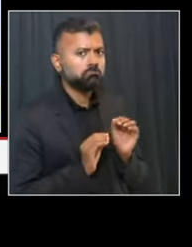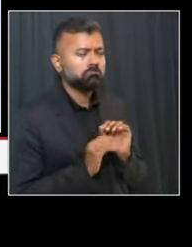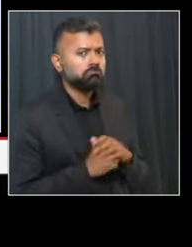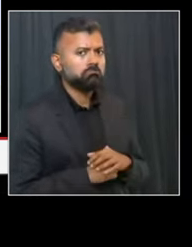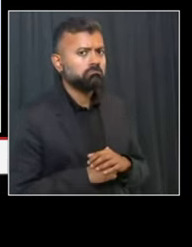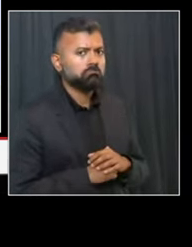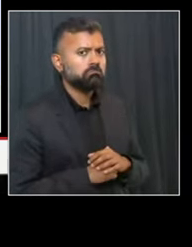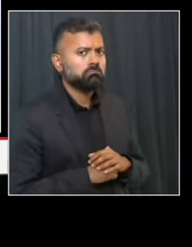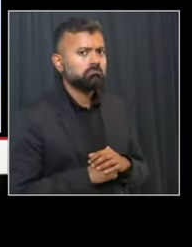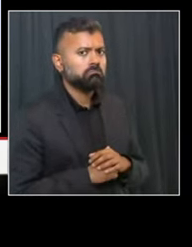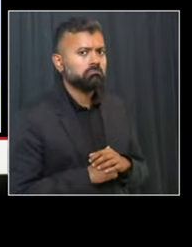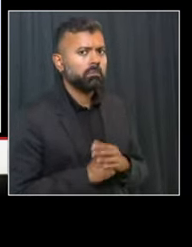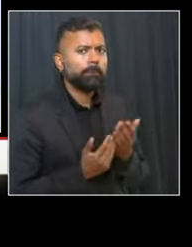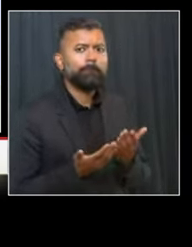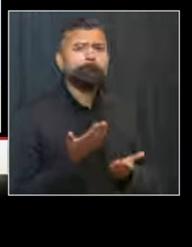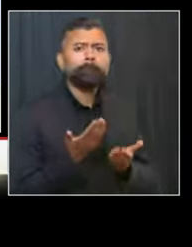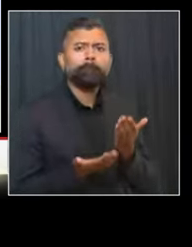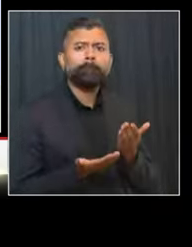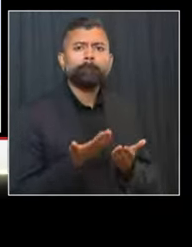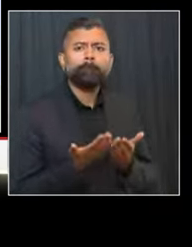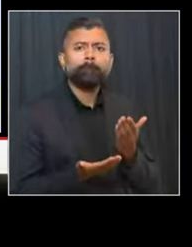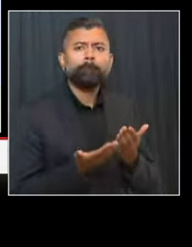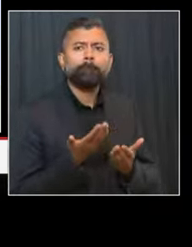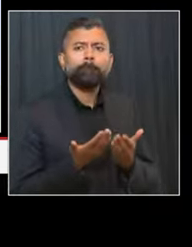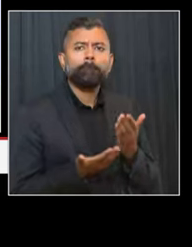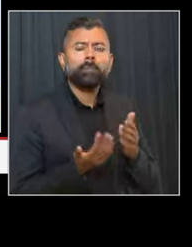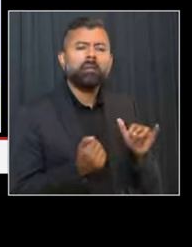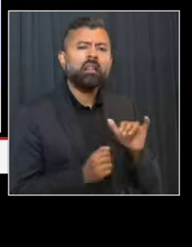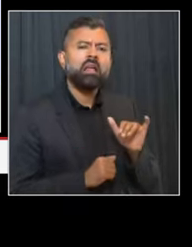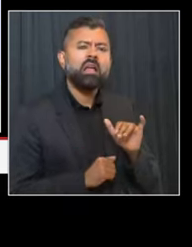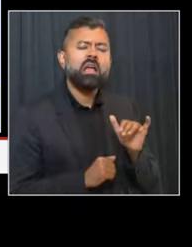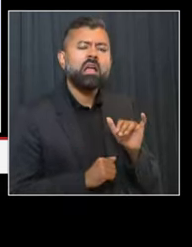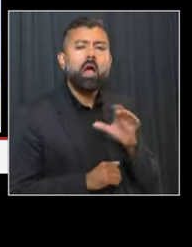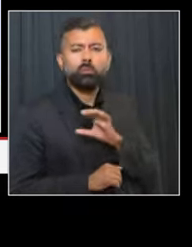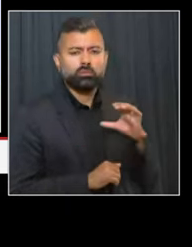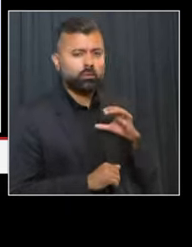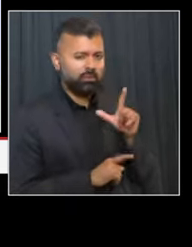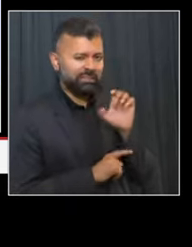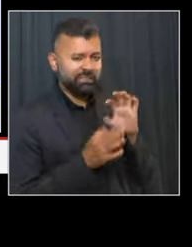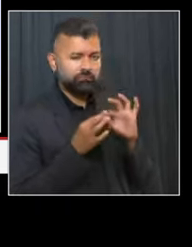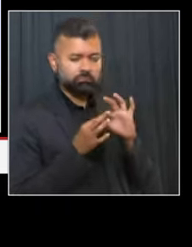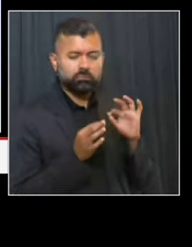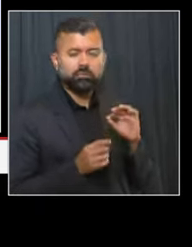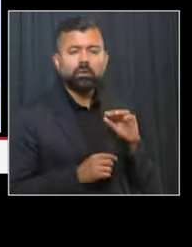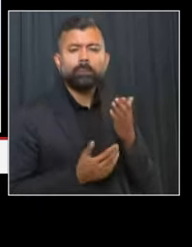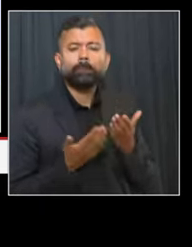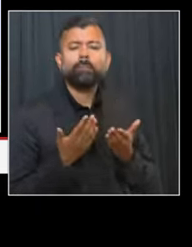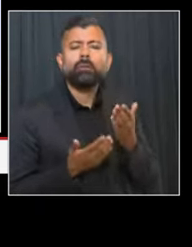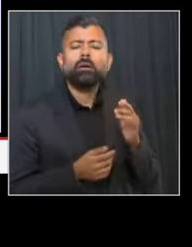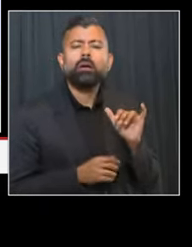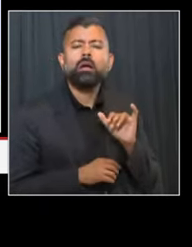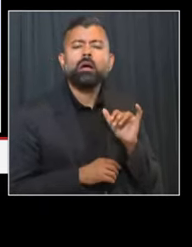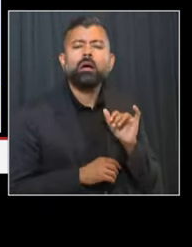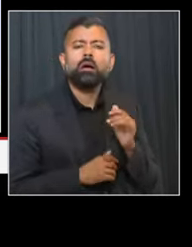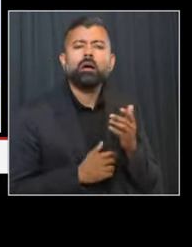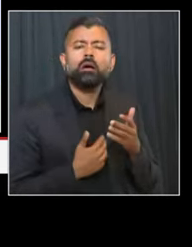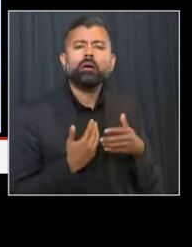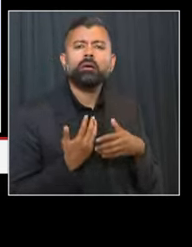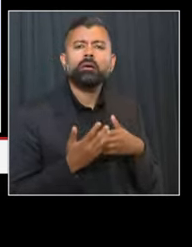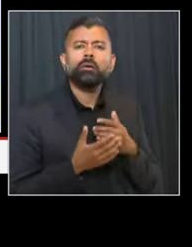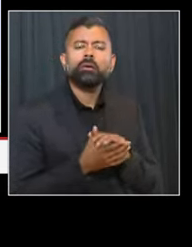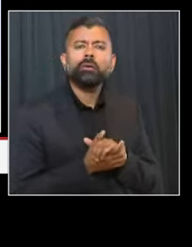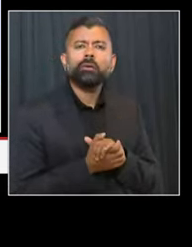same outcome as was at the end of last year, with the exception of contingency. And